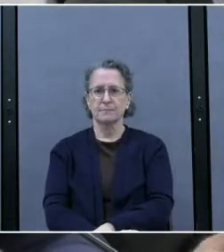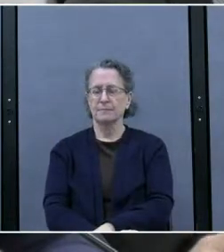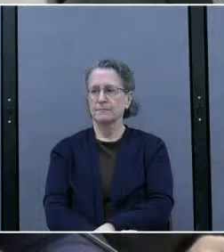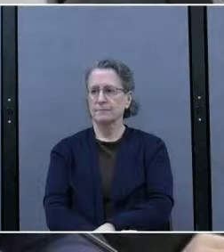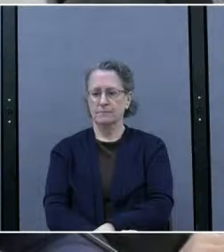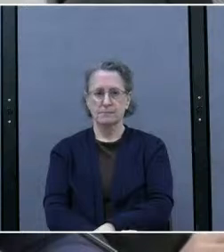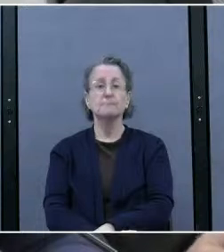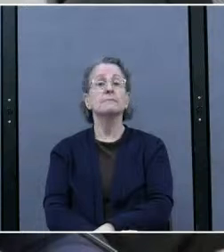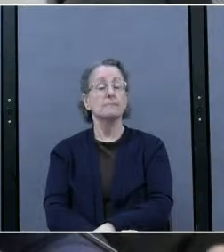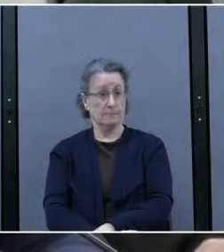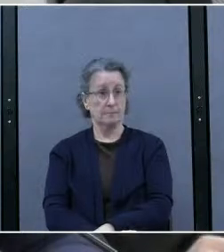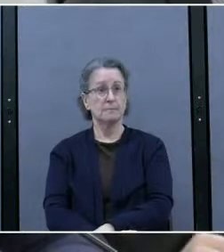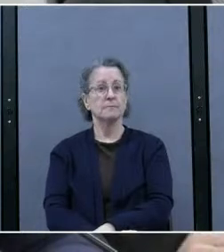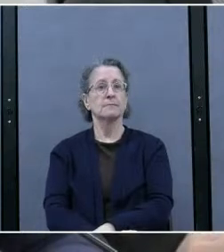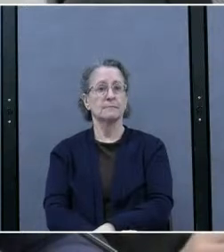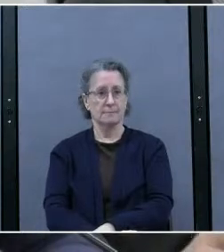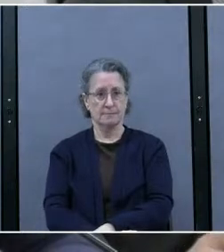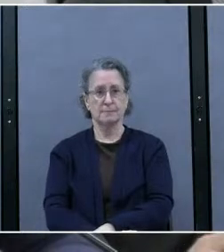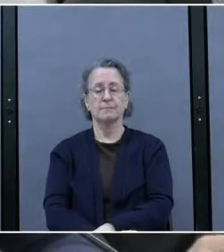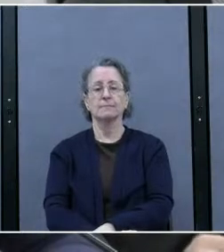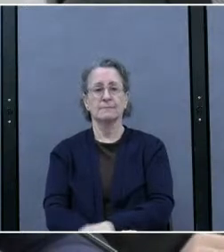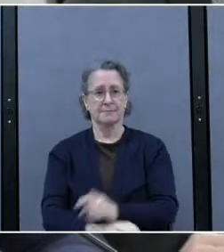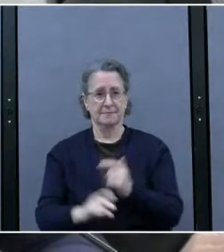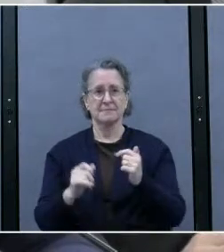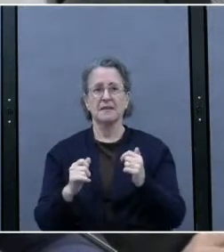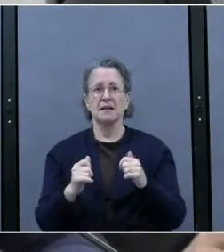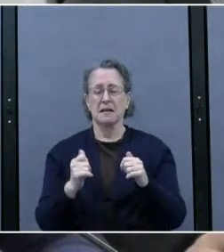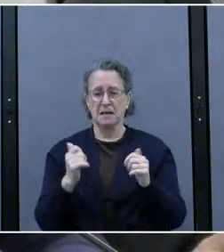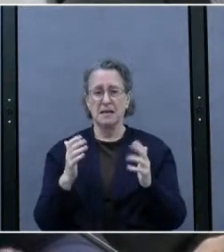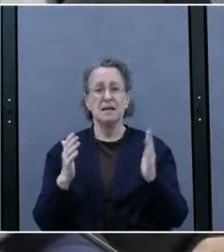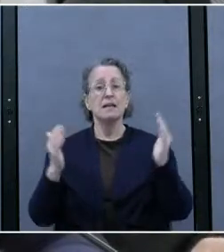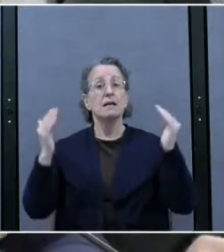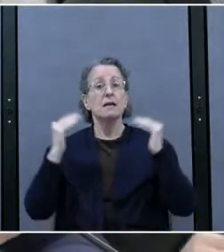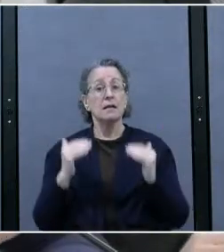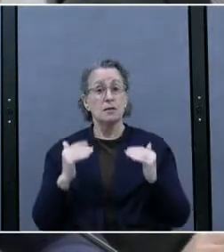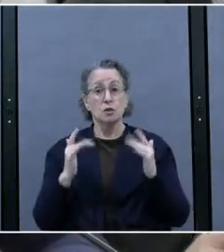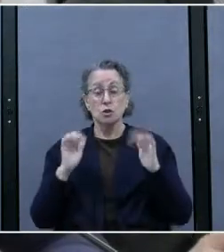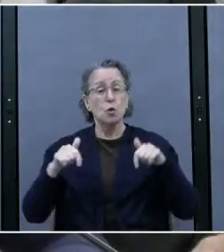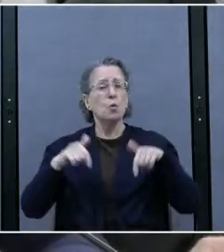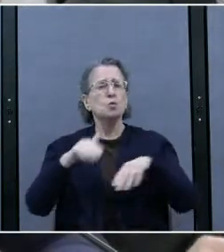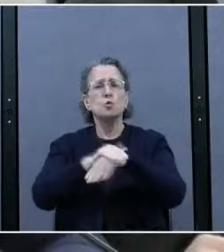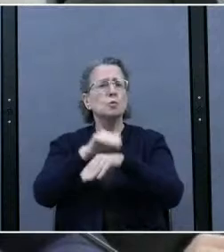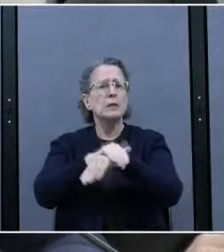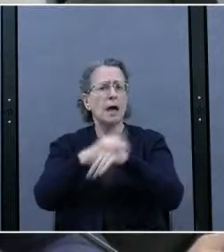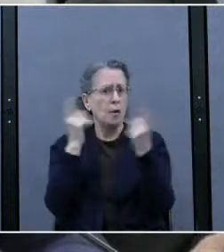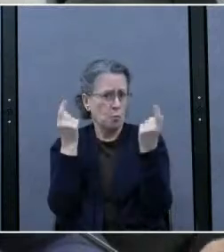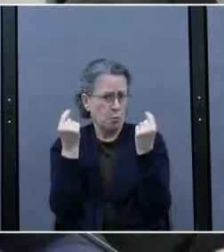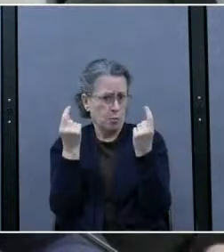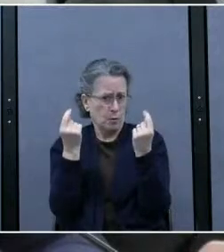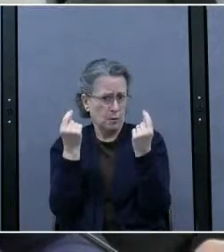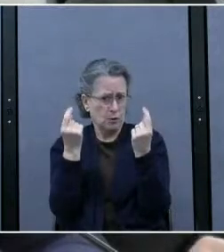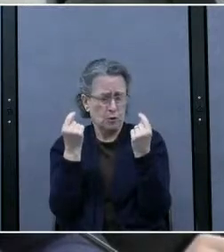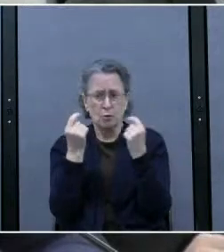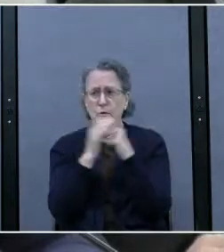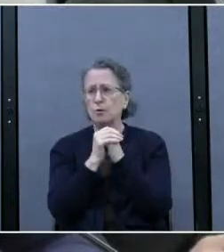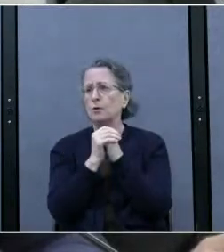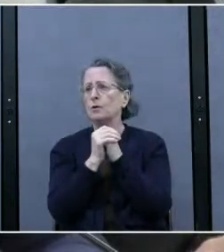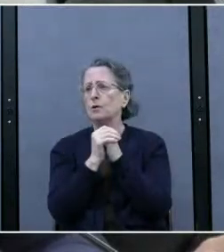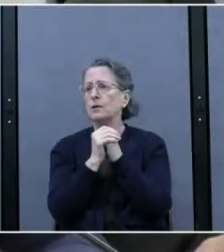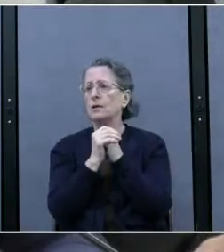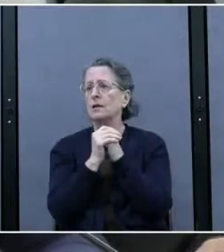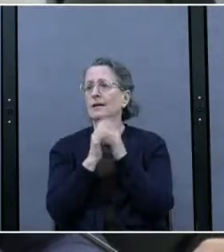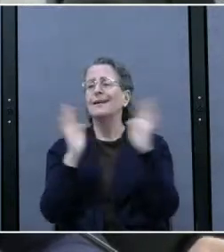good. Okay, so we did expectations, we did announcements. How this evening will work, he says, as if having ever done it once